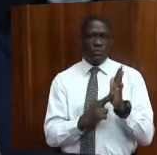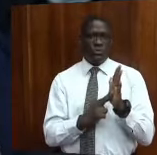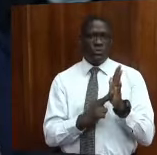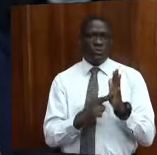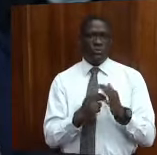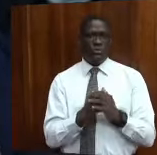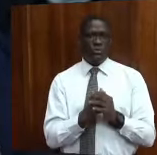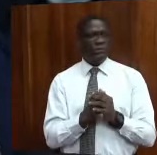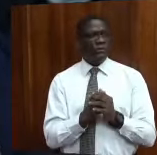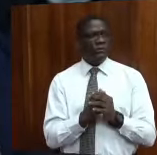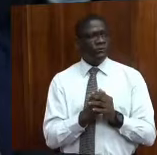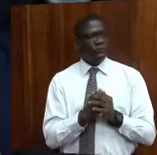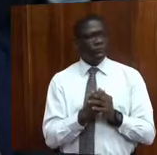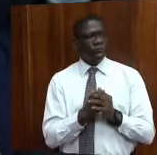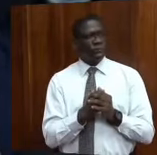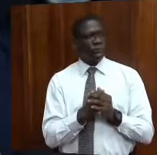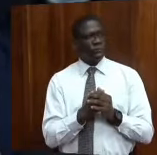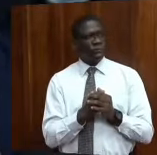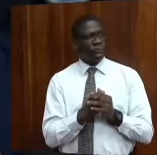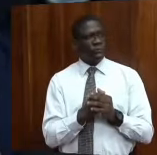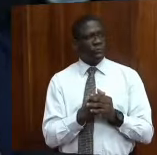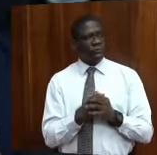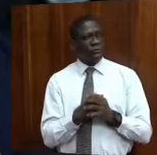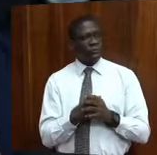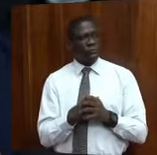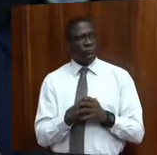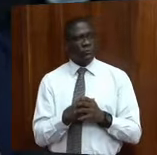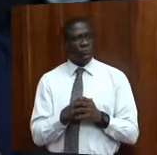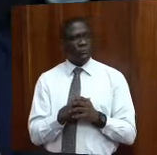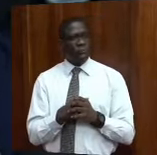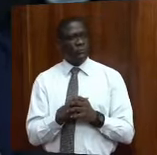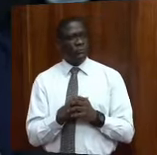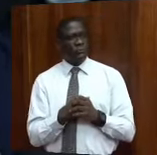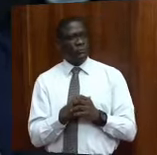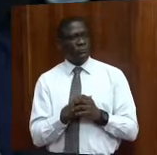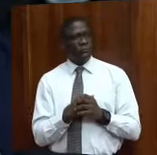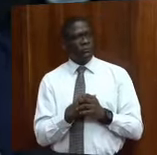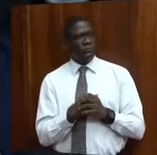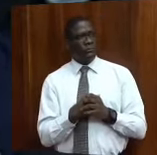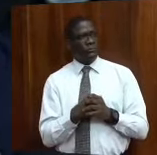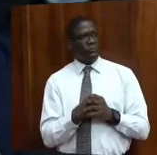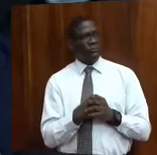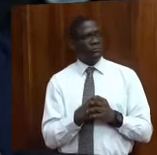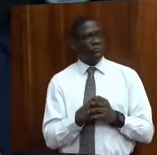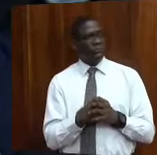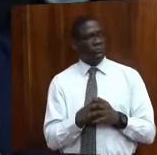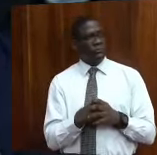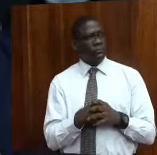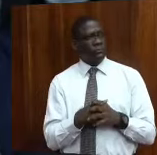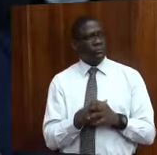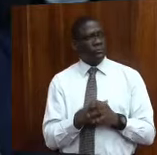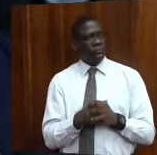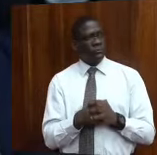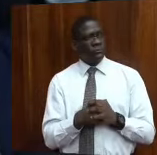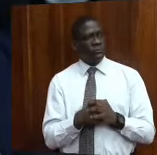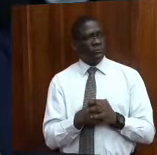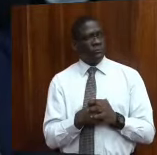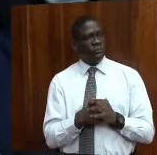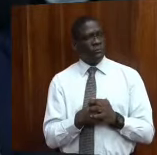continues its assessment of jurisdictions to promote fair taxation worldwide and address what it deems to be harmful